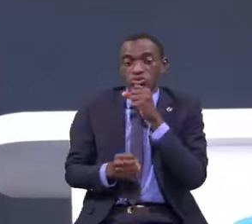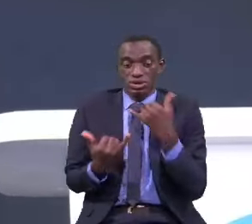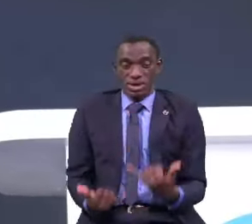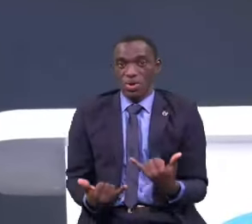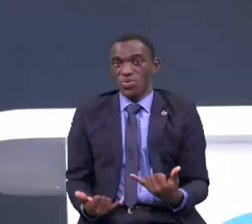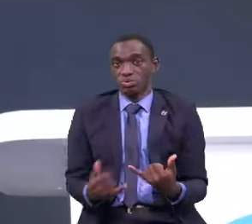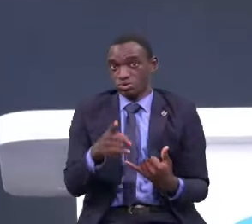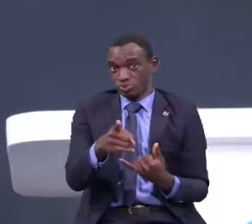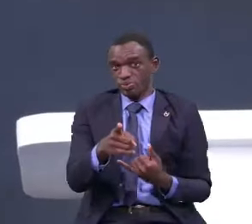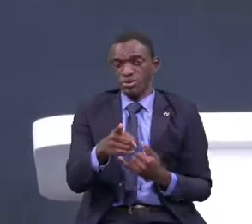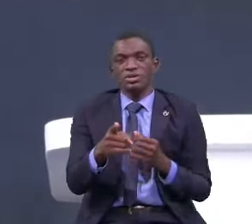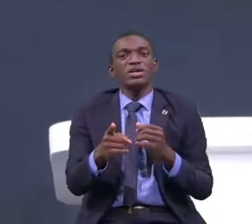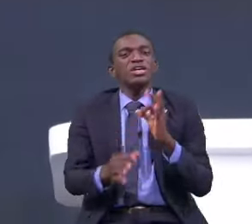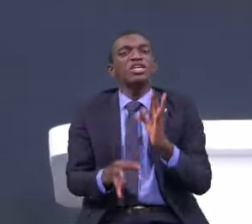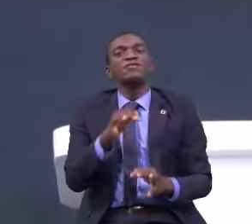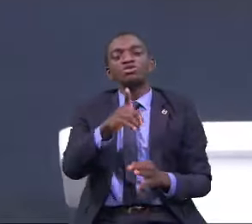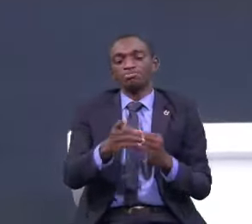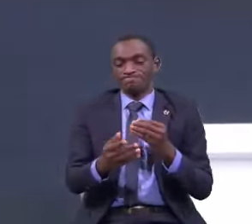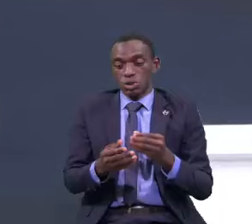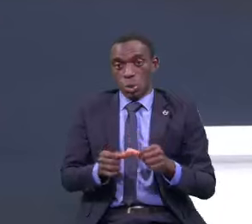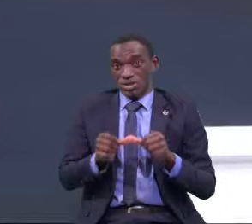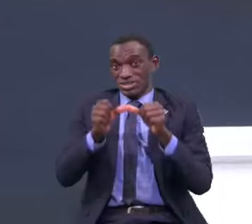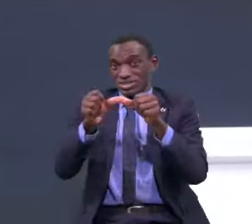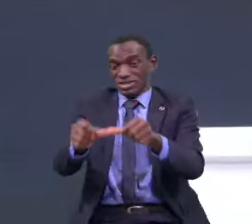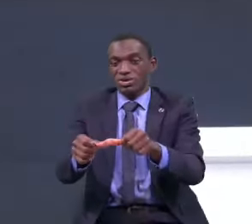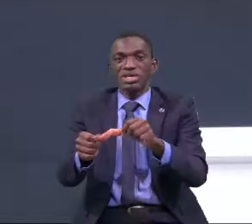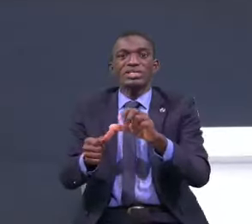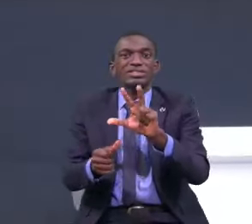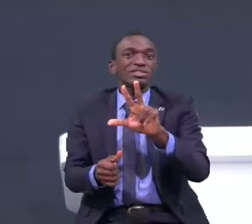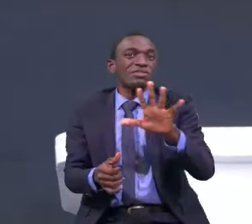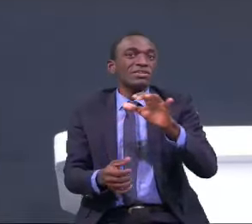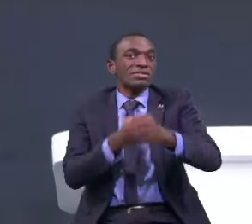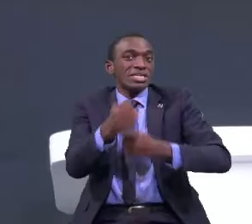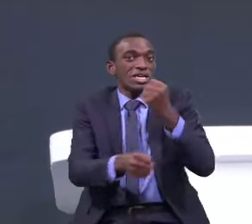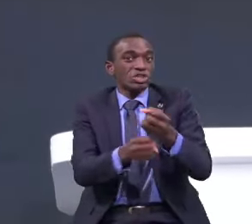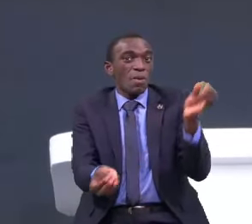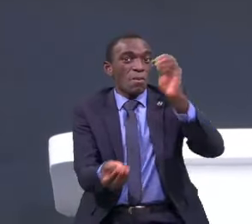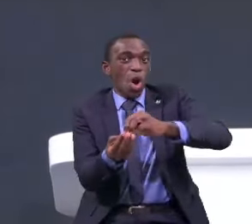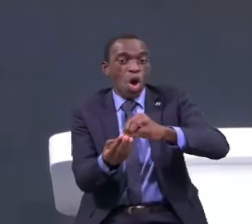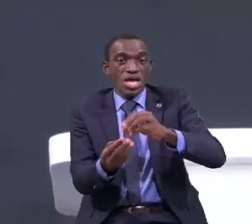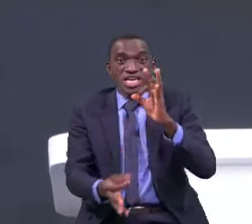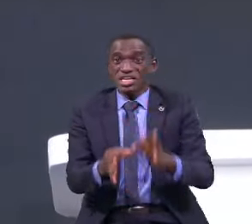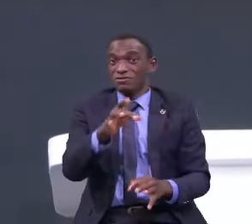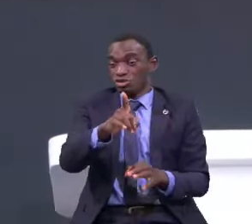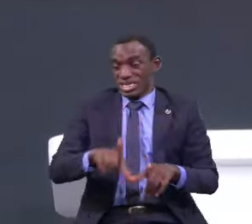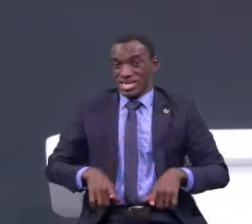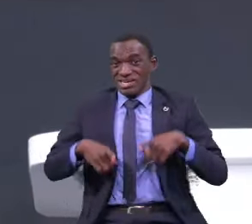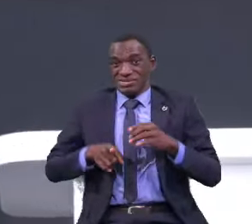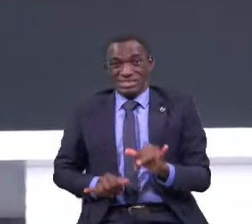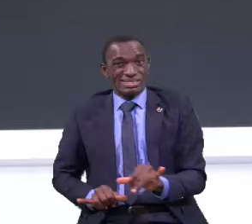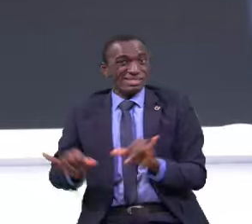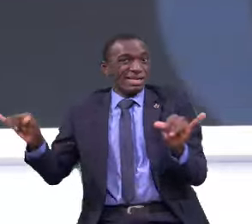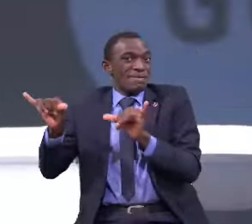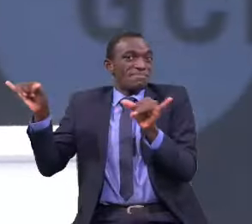If you spend the next 35 years like you spent the last 35